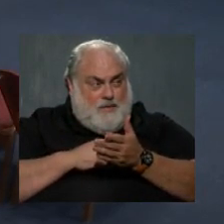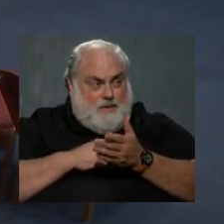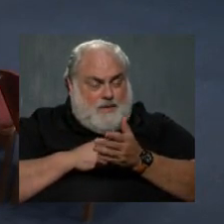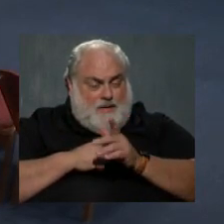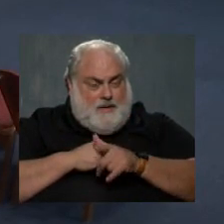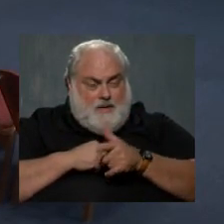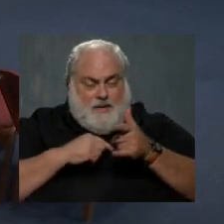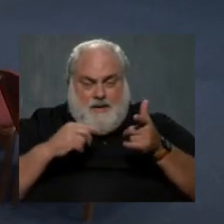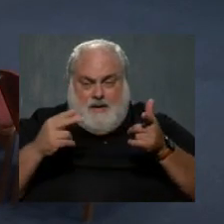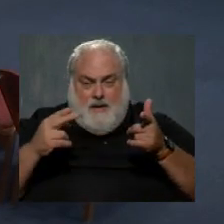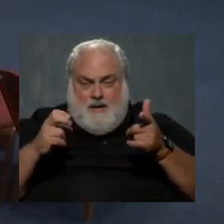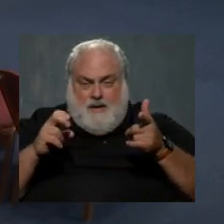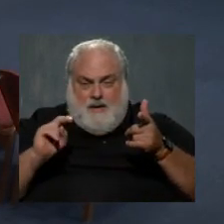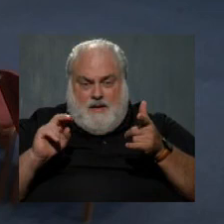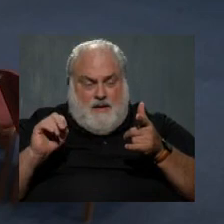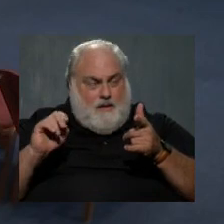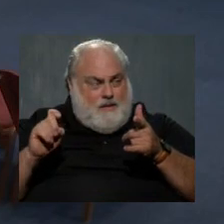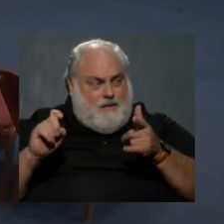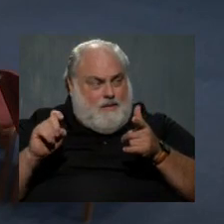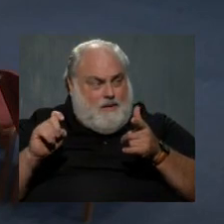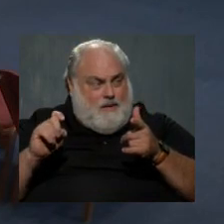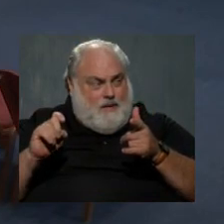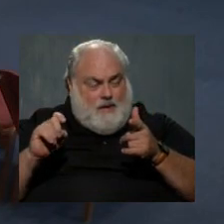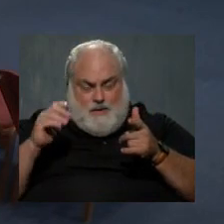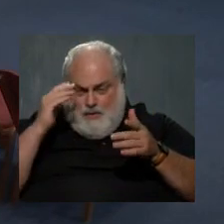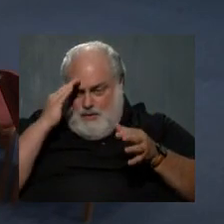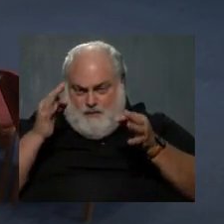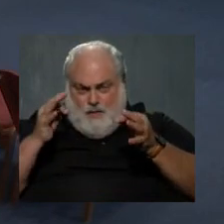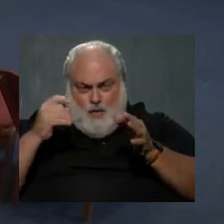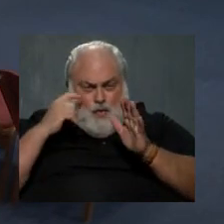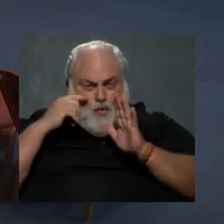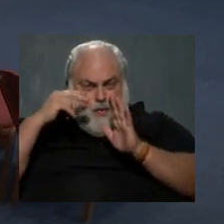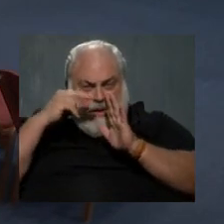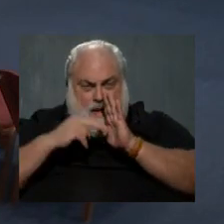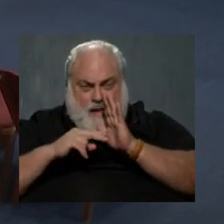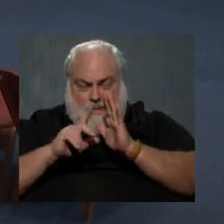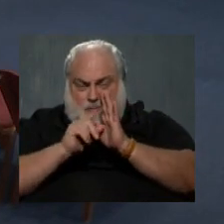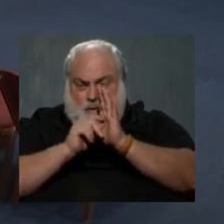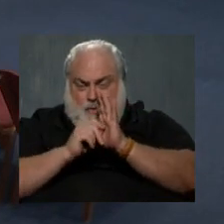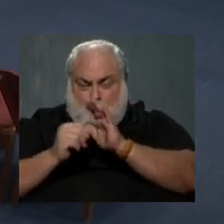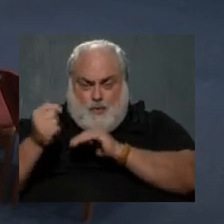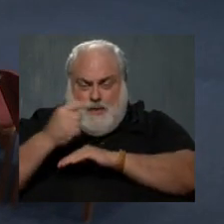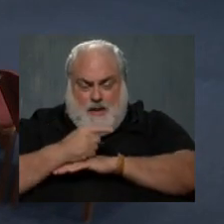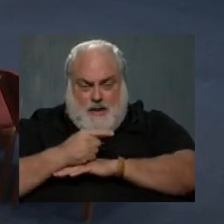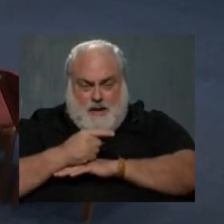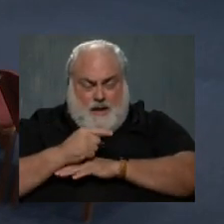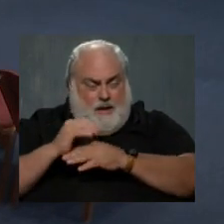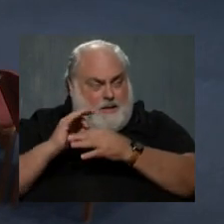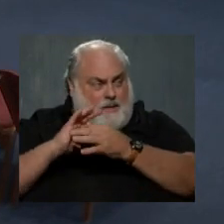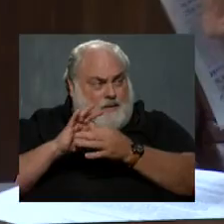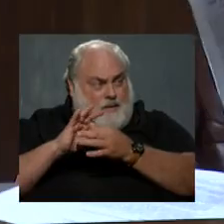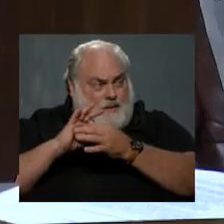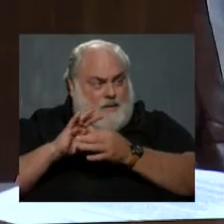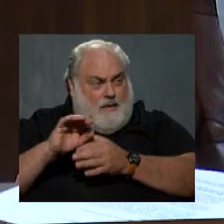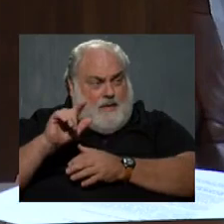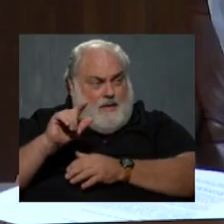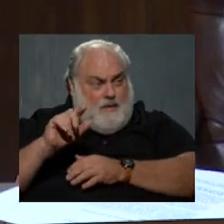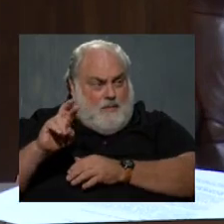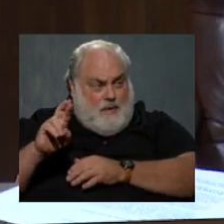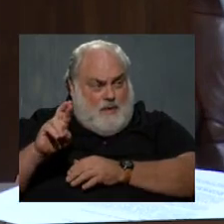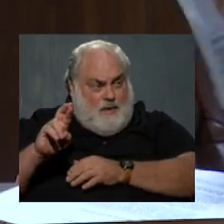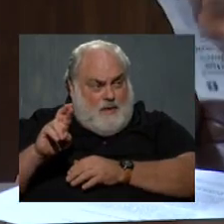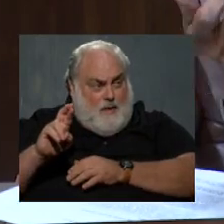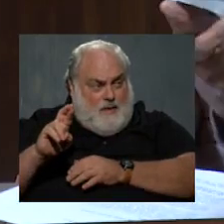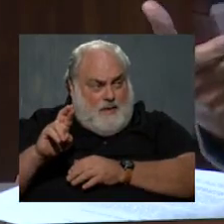Director Hendricks. I don't know whether you all read today's paper, but this is quite interesting about Little Rock sort of being on